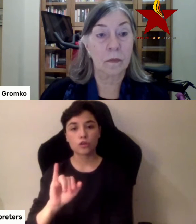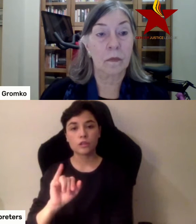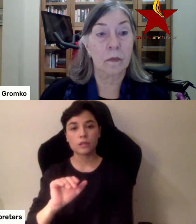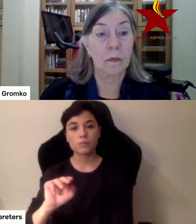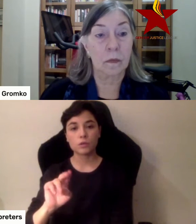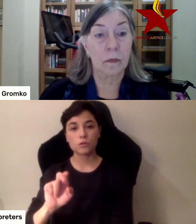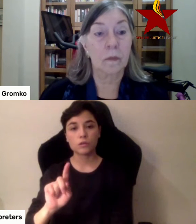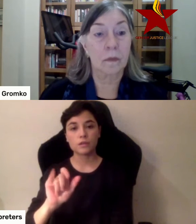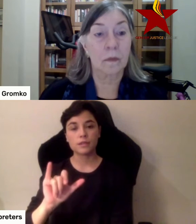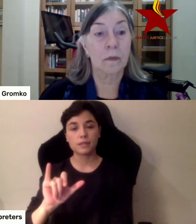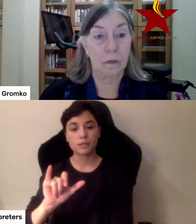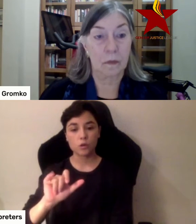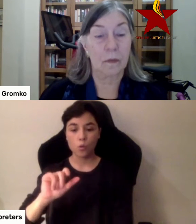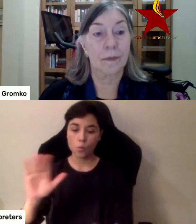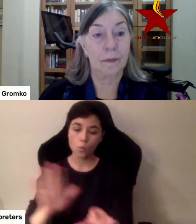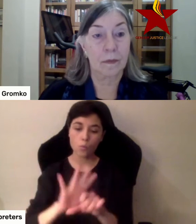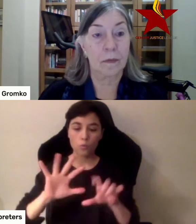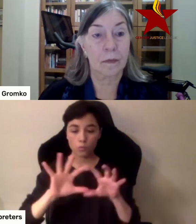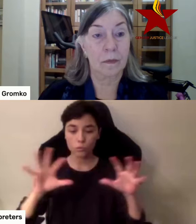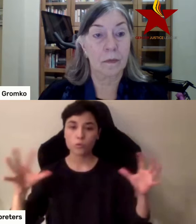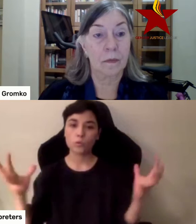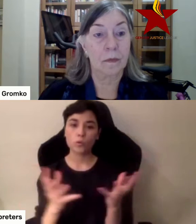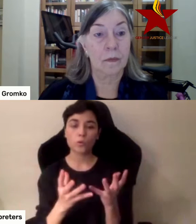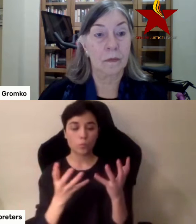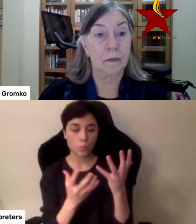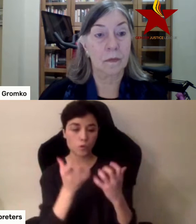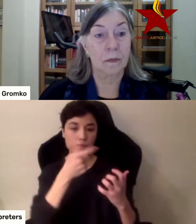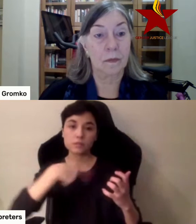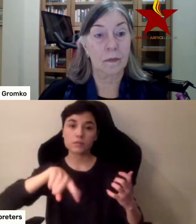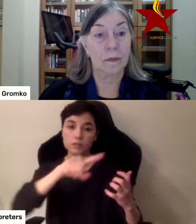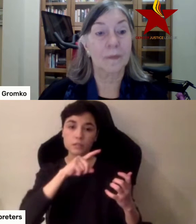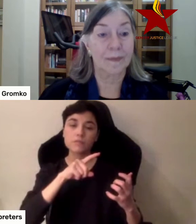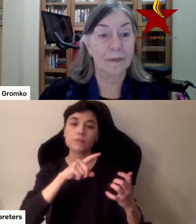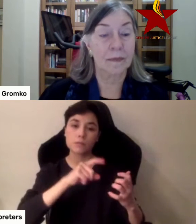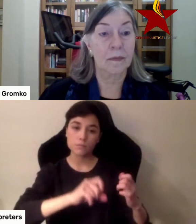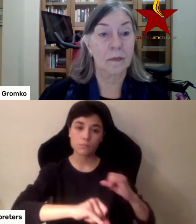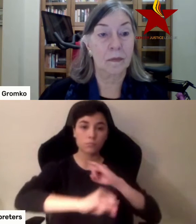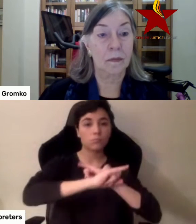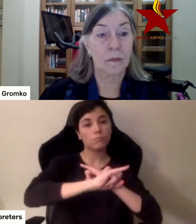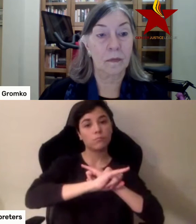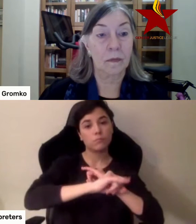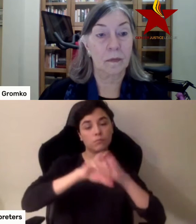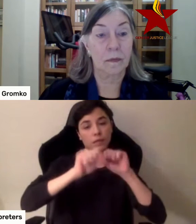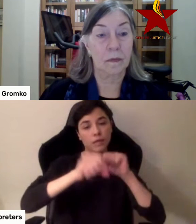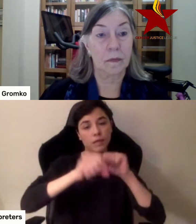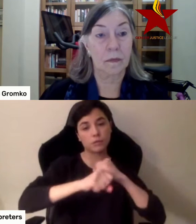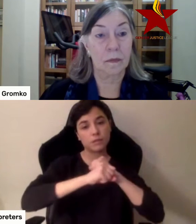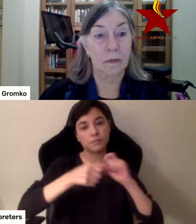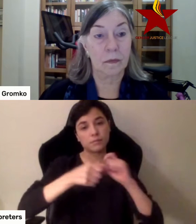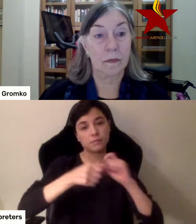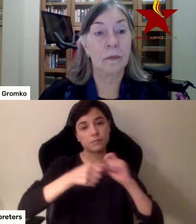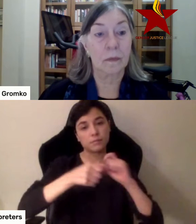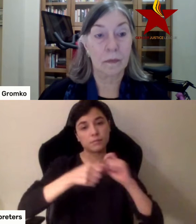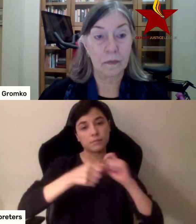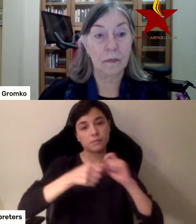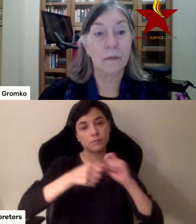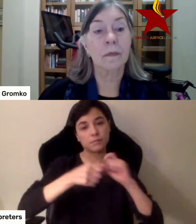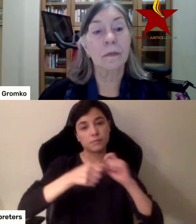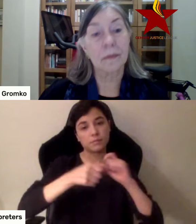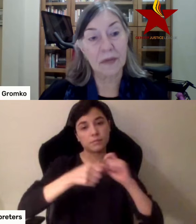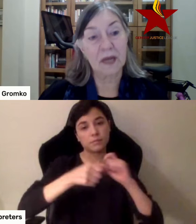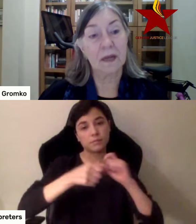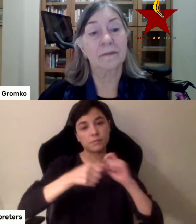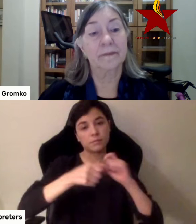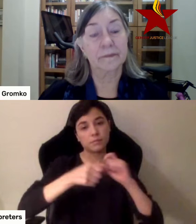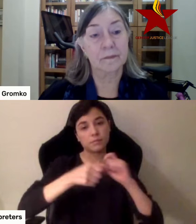can all eventually, you know, go back to enjoying our regular activities and daily lives and going out to eat and,